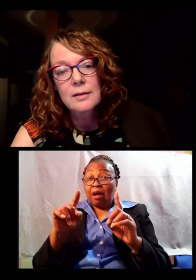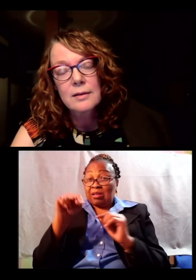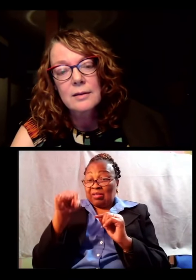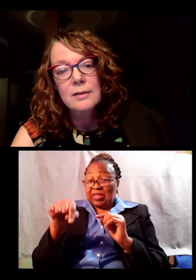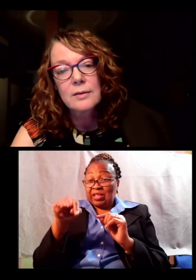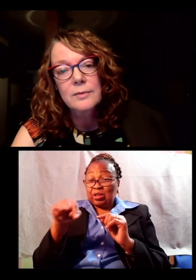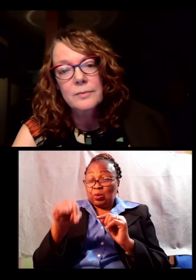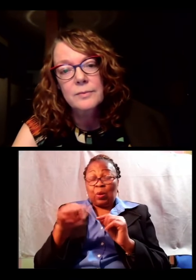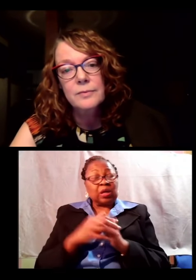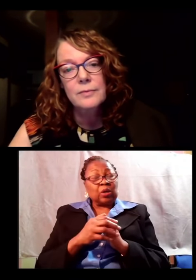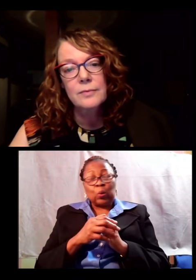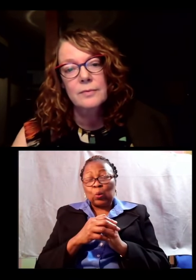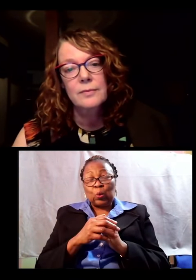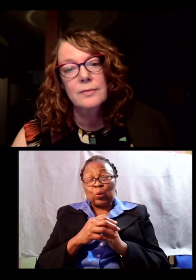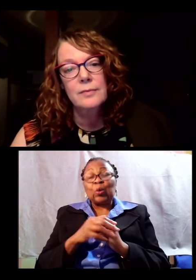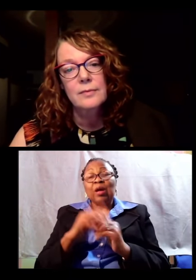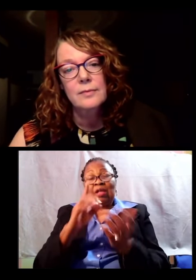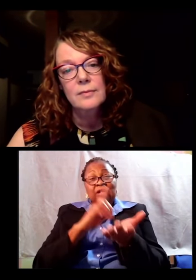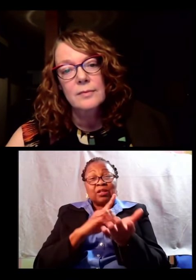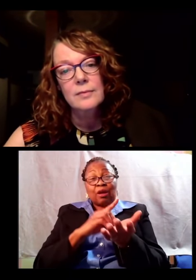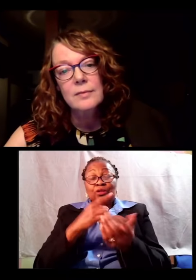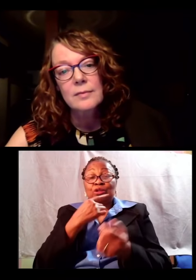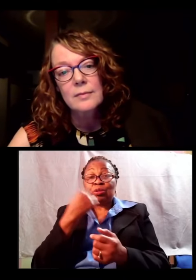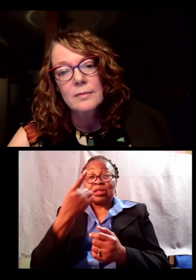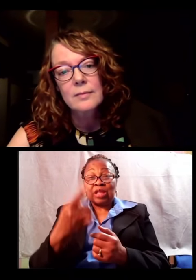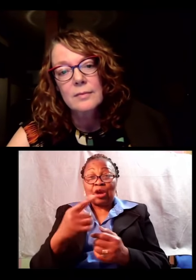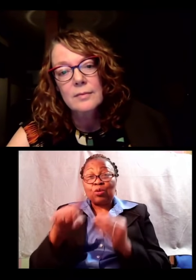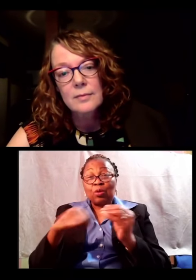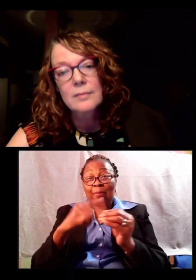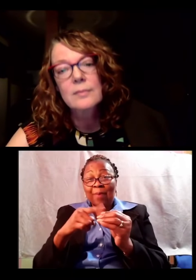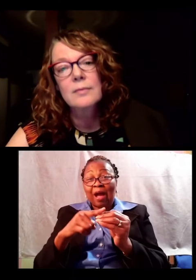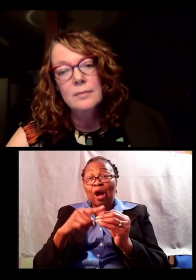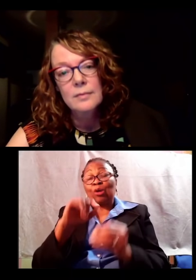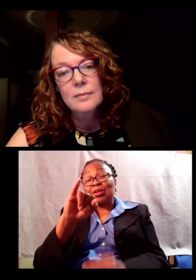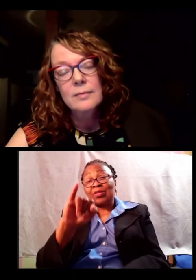to do with the incubation period,